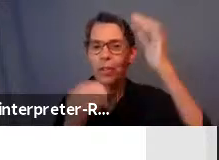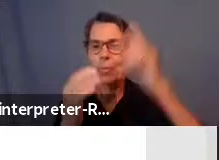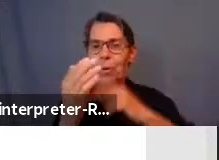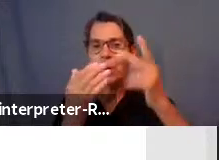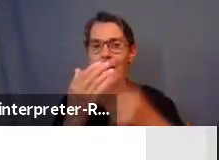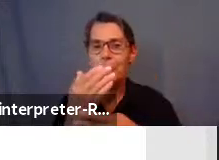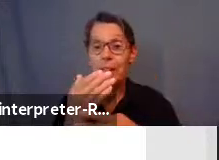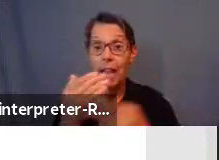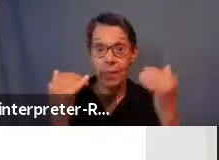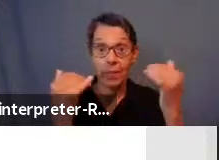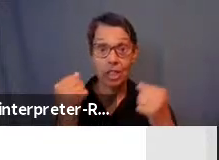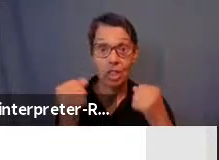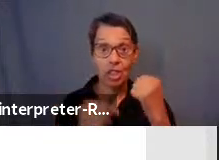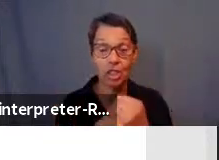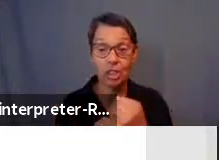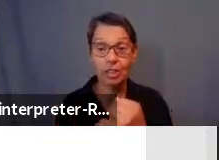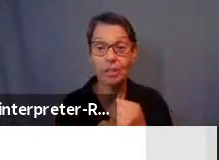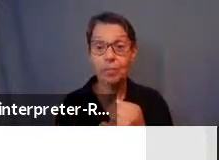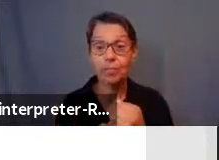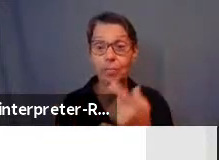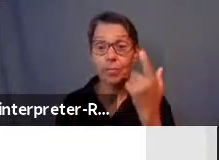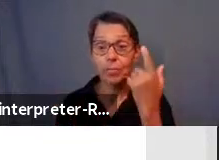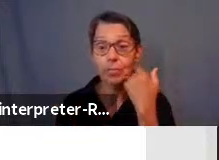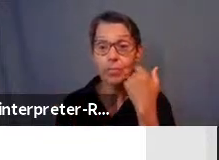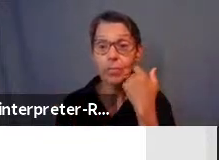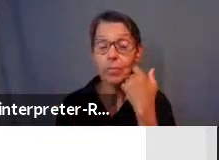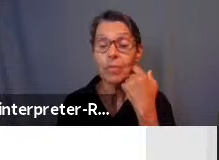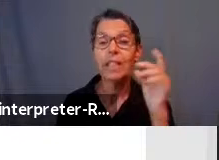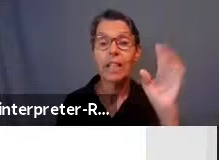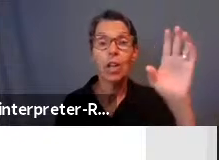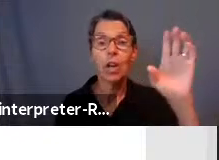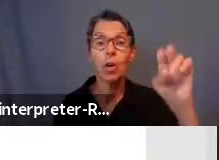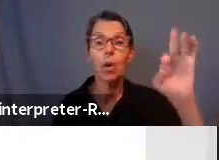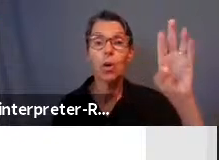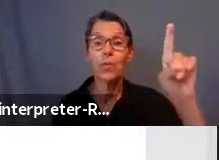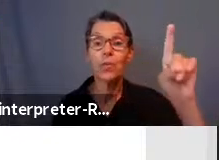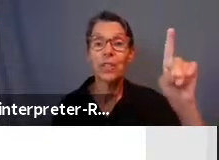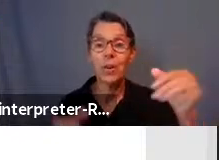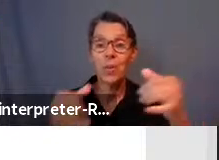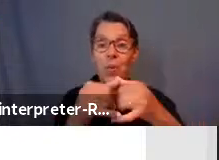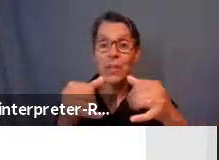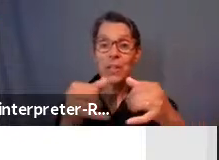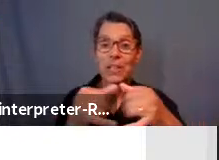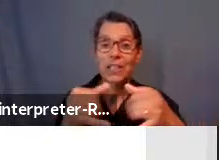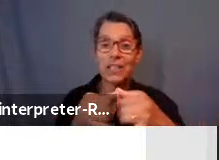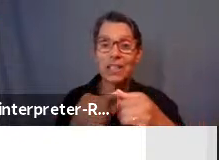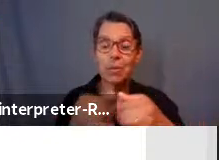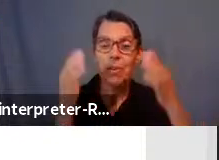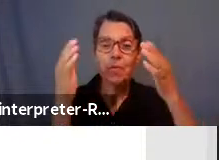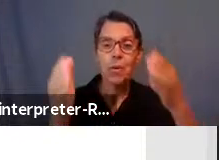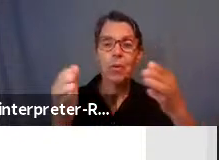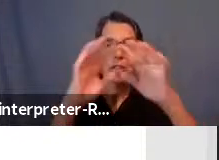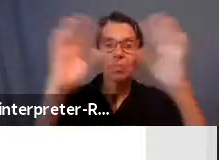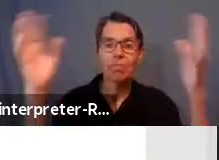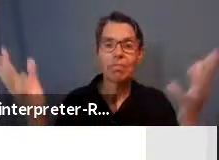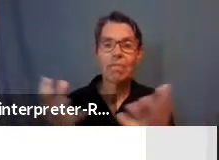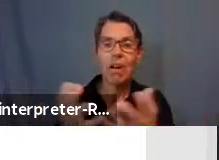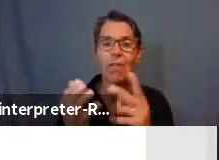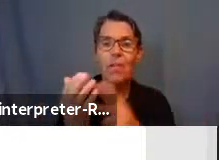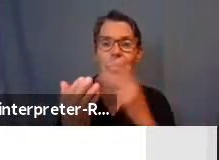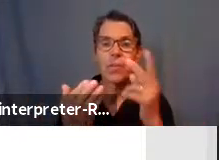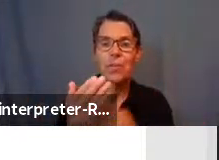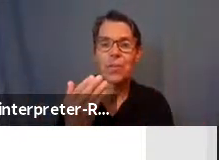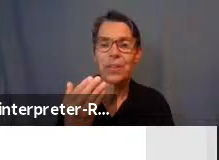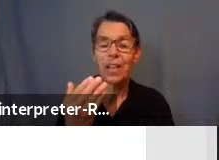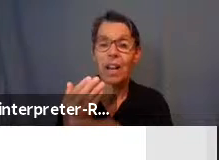And this year we actually just did a COVID awards where we focused on the efforts holistically of all of our programs. They've done